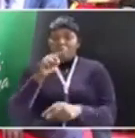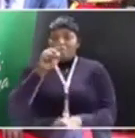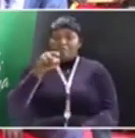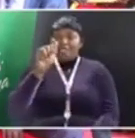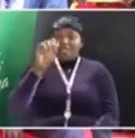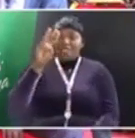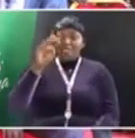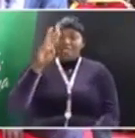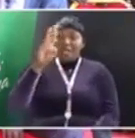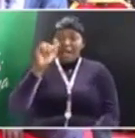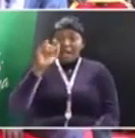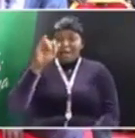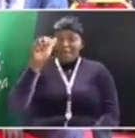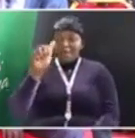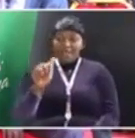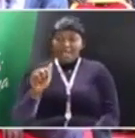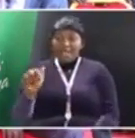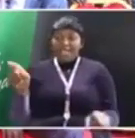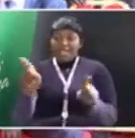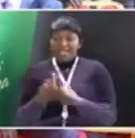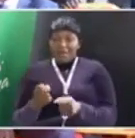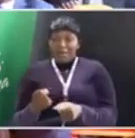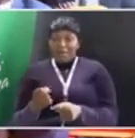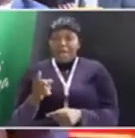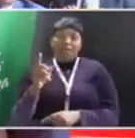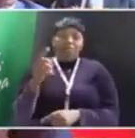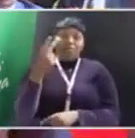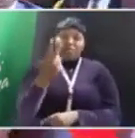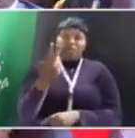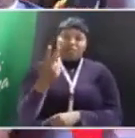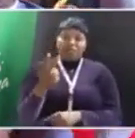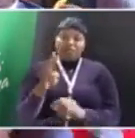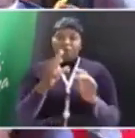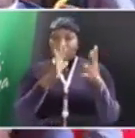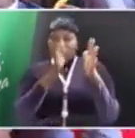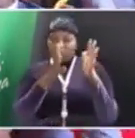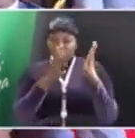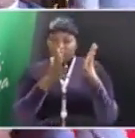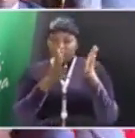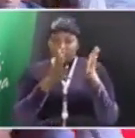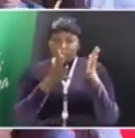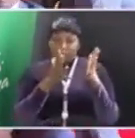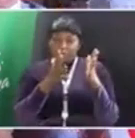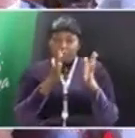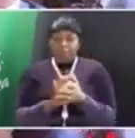Three from Chris. We have Ndiku. We have Jonas from Zambia. Please, let's clap for them.